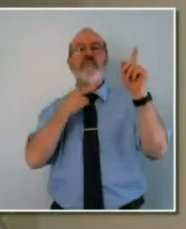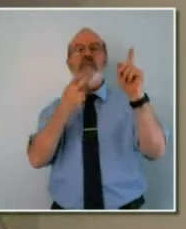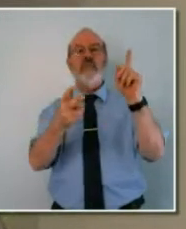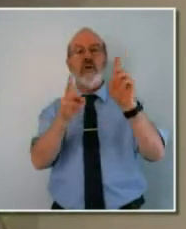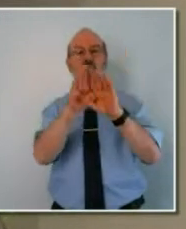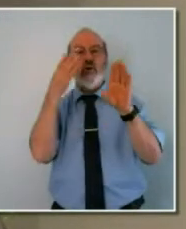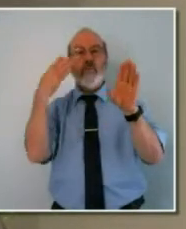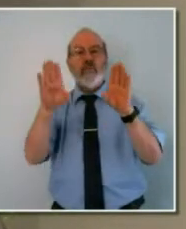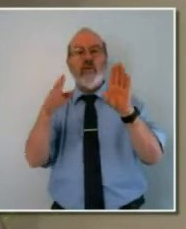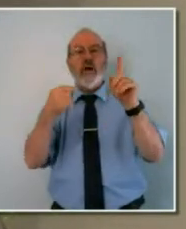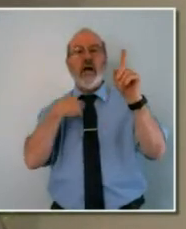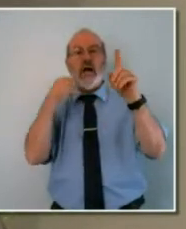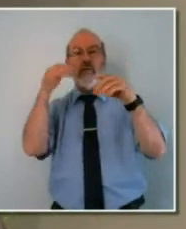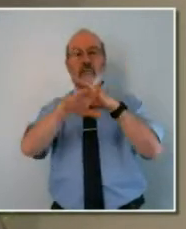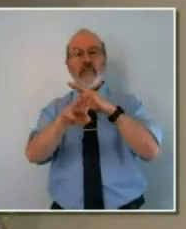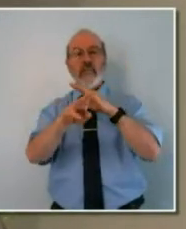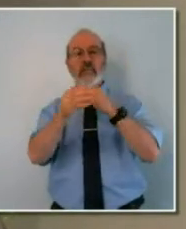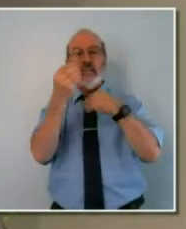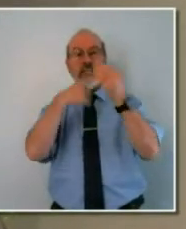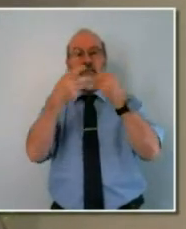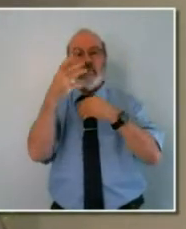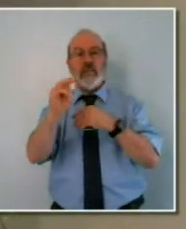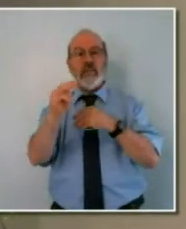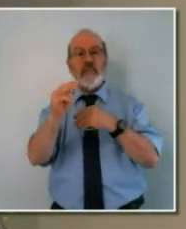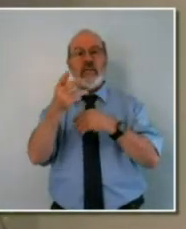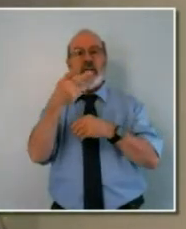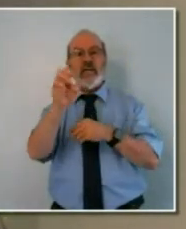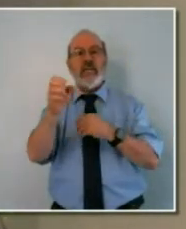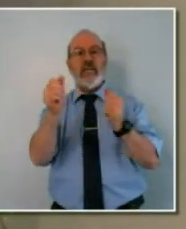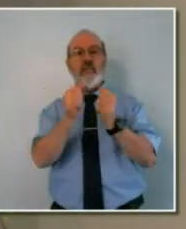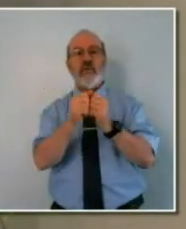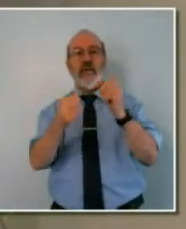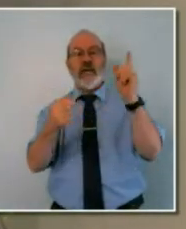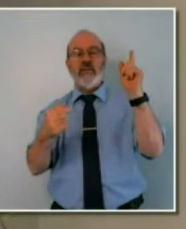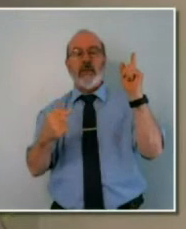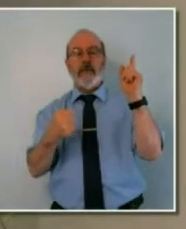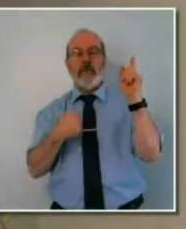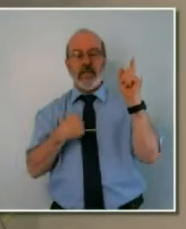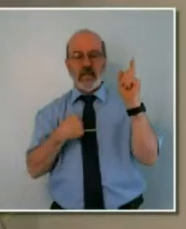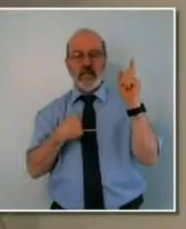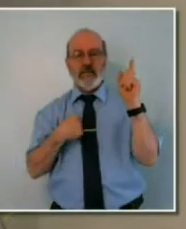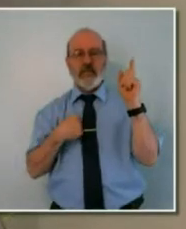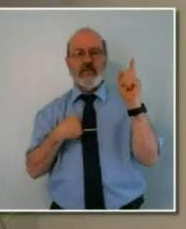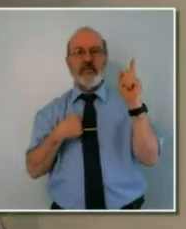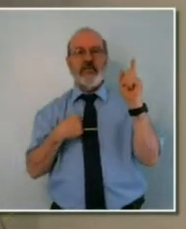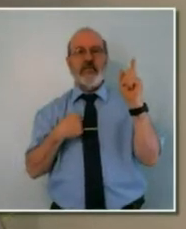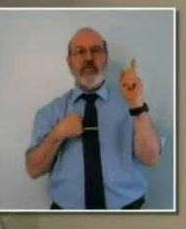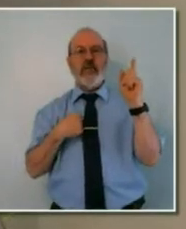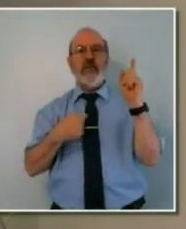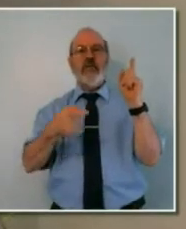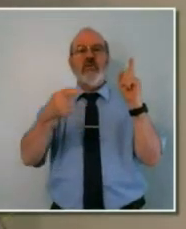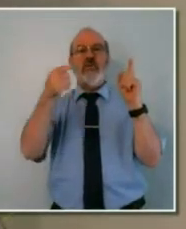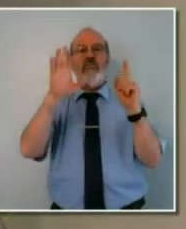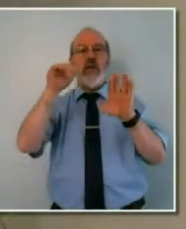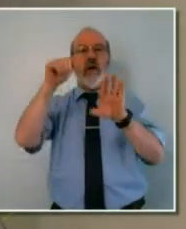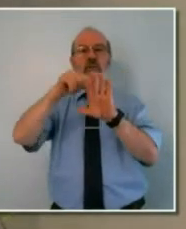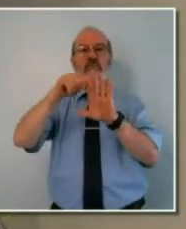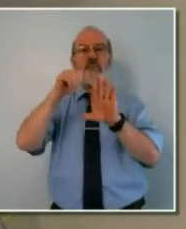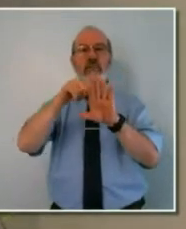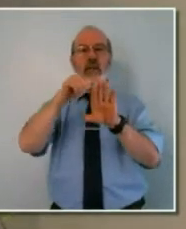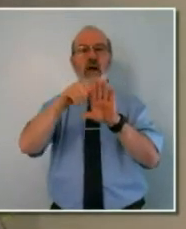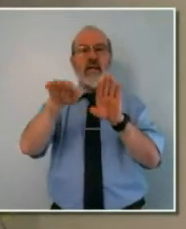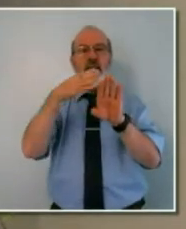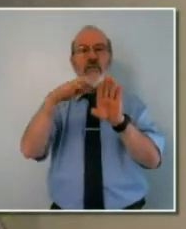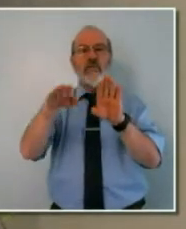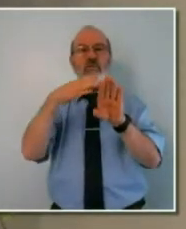door, I will come in and sup with him, and he with me." So God is knocking at the